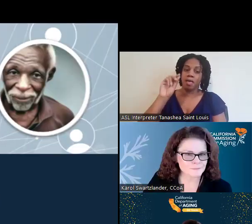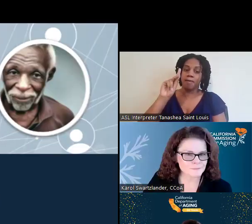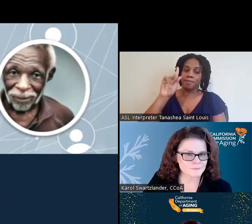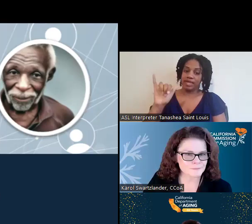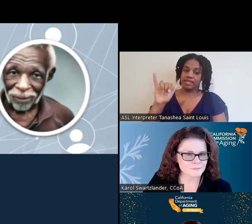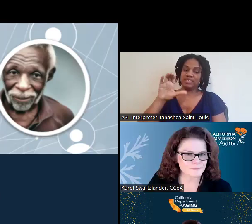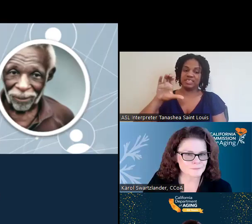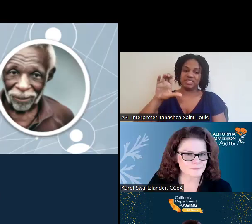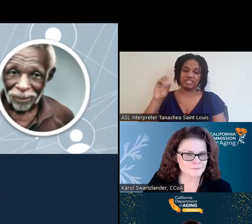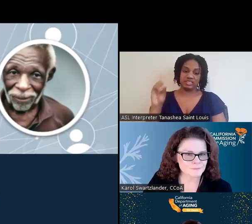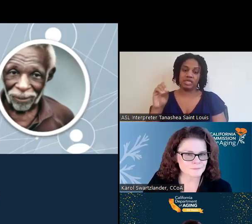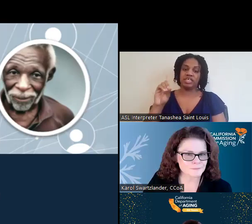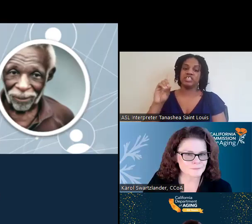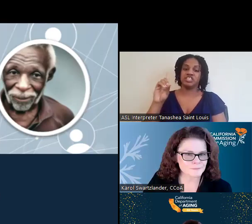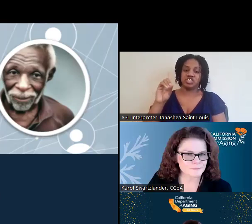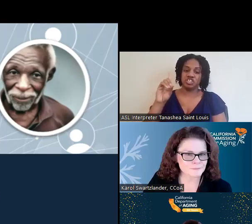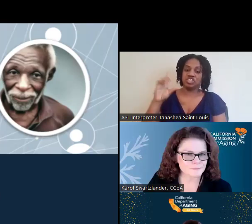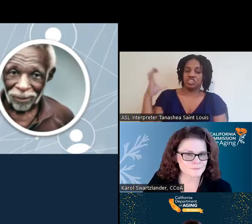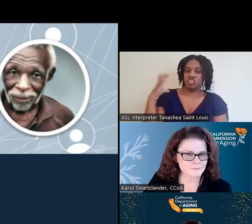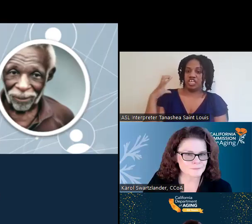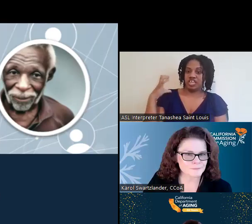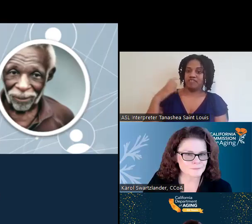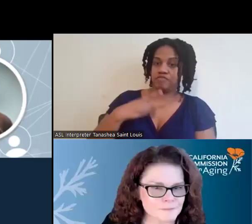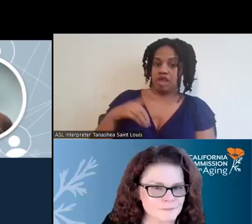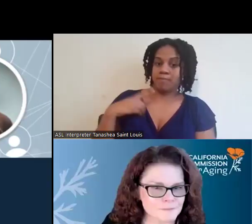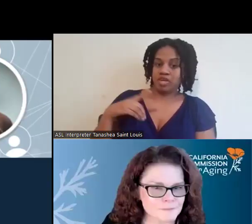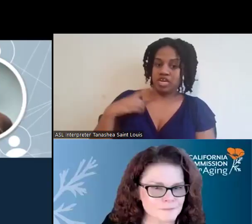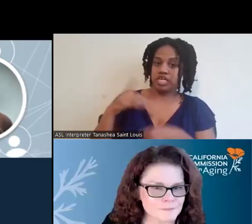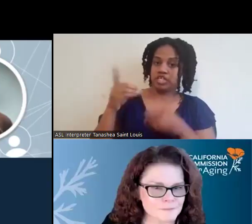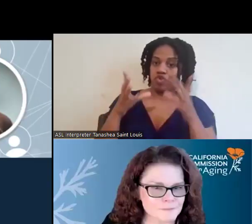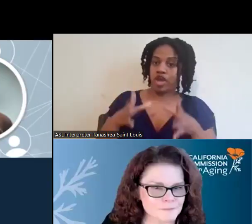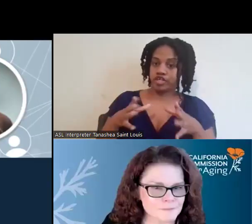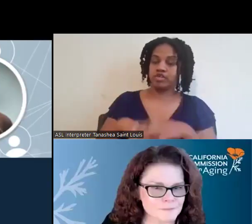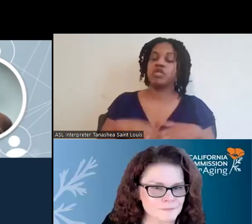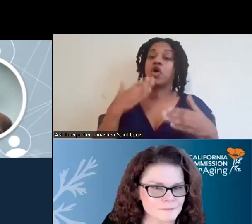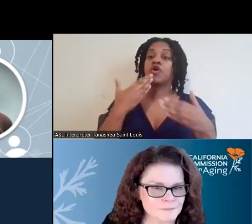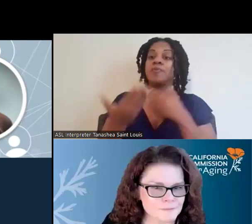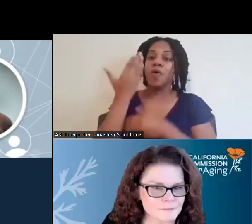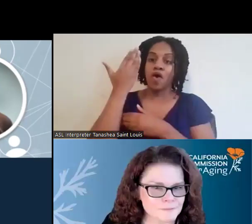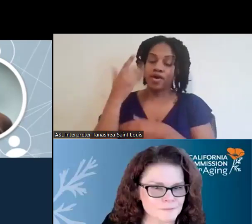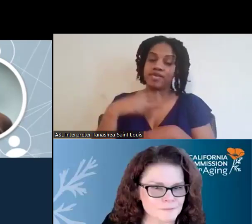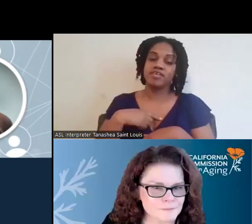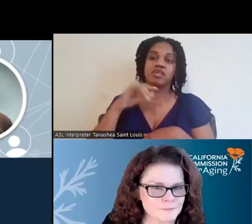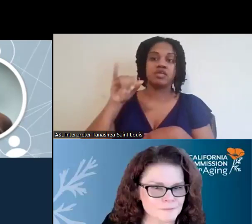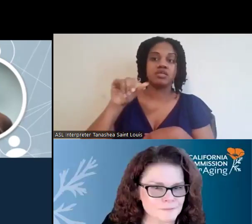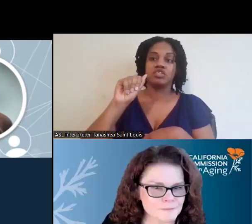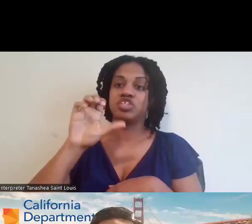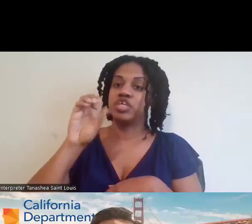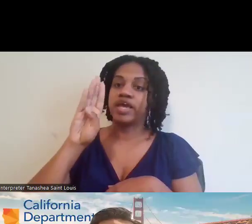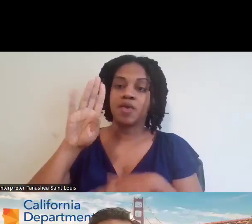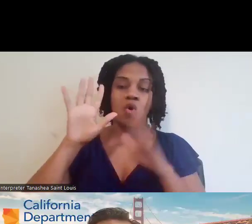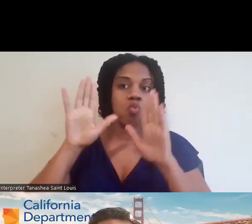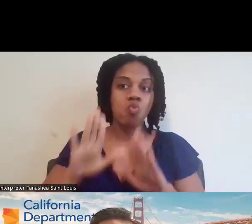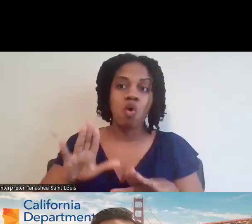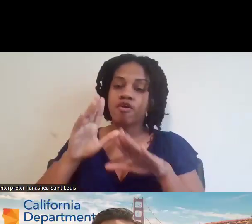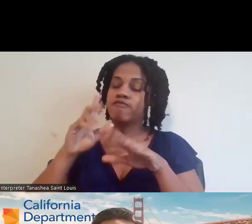next steps. Mark? Great, thank you so much, Nelson, and good morning, everyone. So Jacob did a tremendous job of walking you through